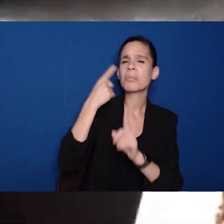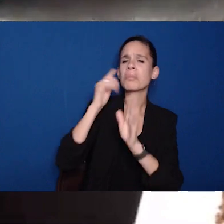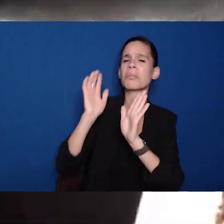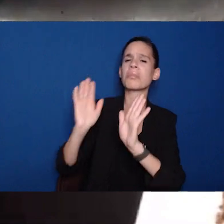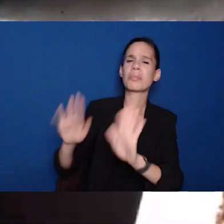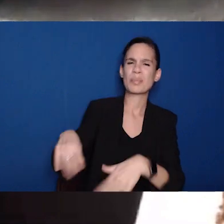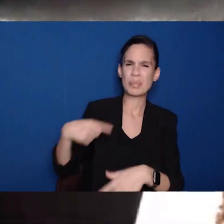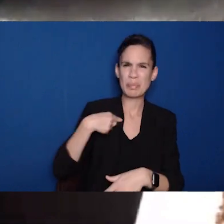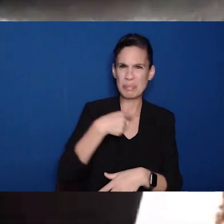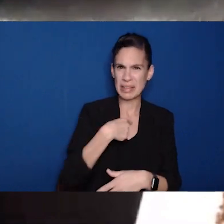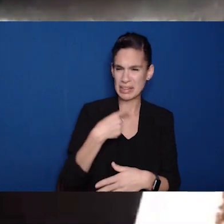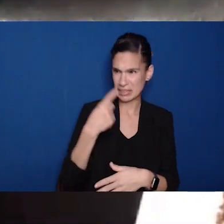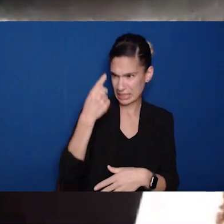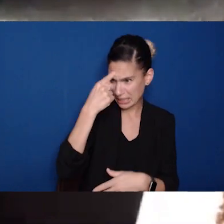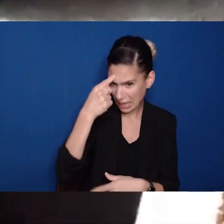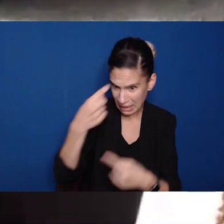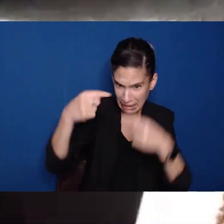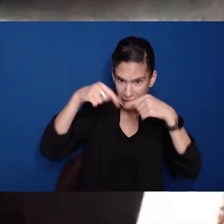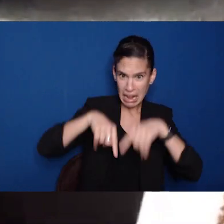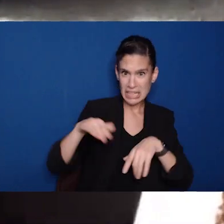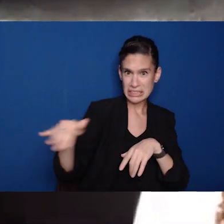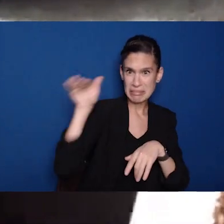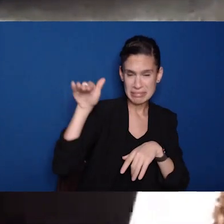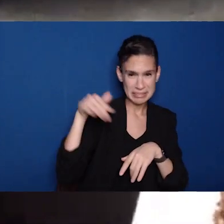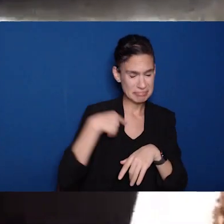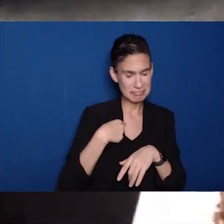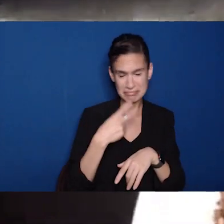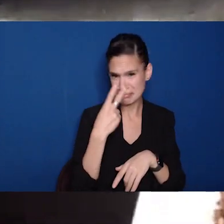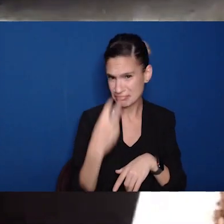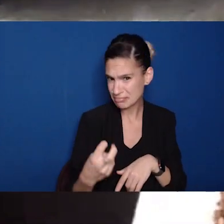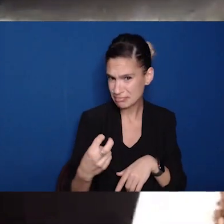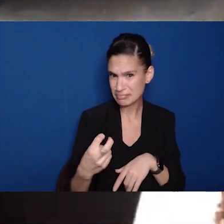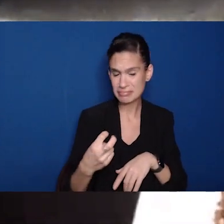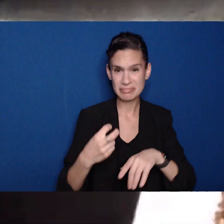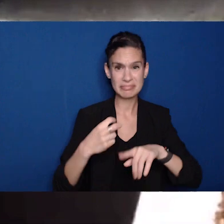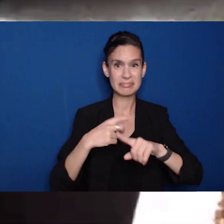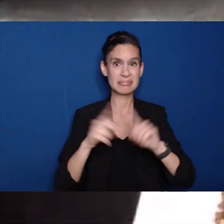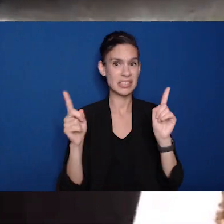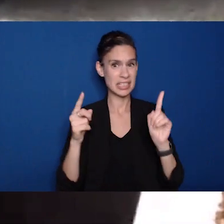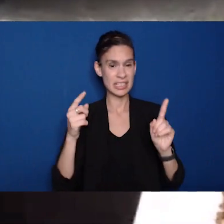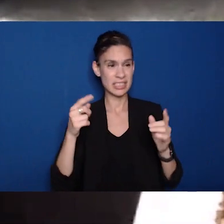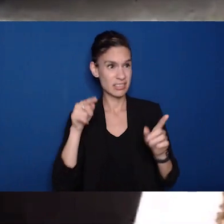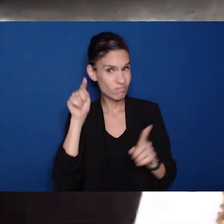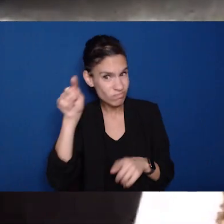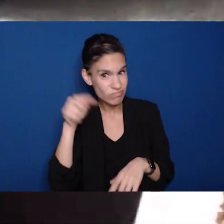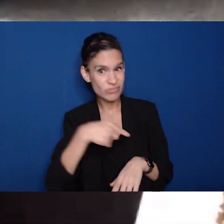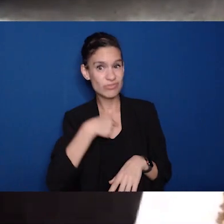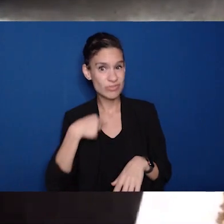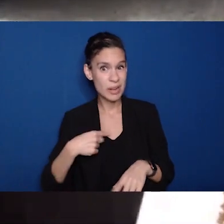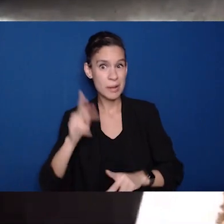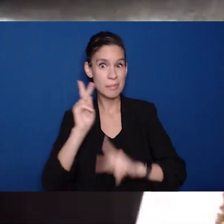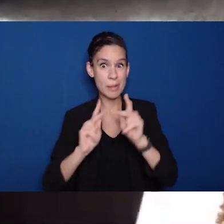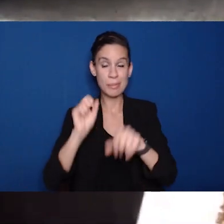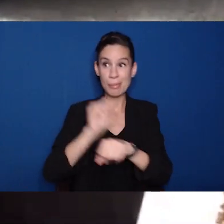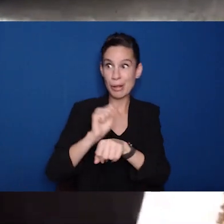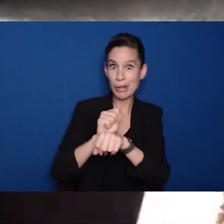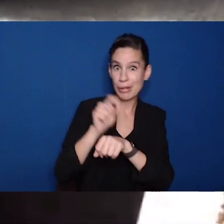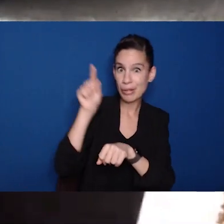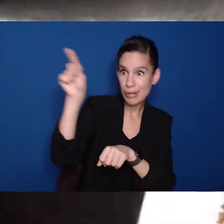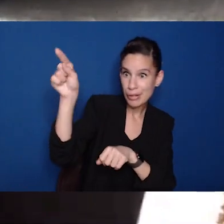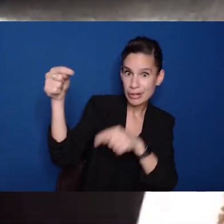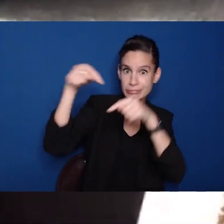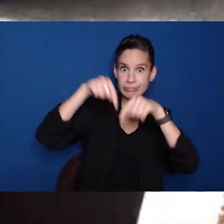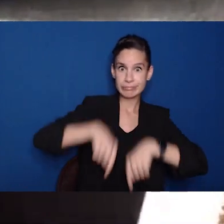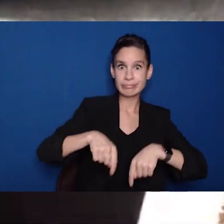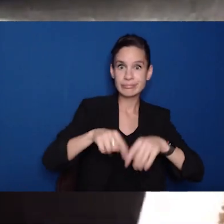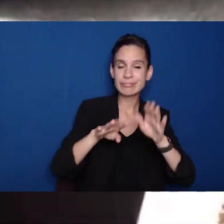and we definitely didn't think it would come home. I'll give you that much. But we do have a lot of Chinese nationals working in Zimbabwe